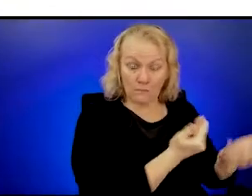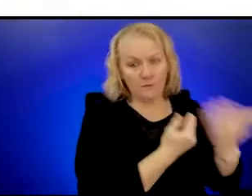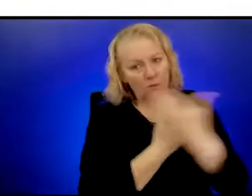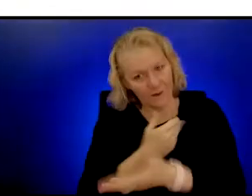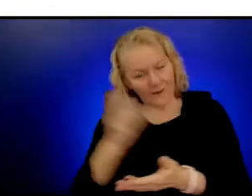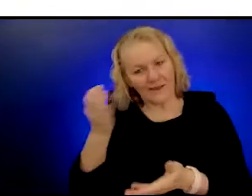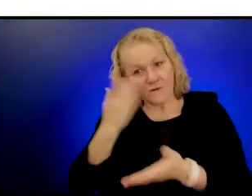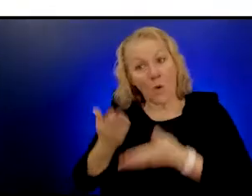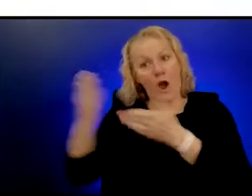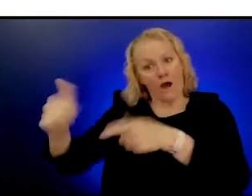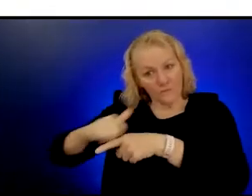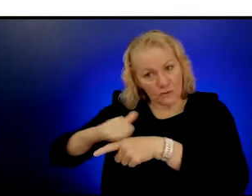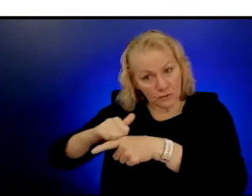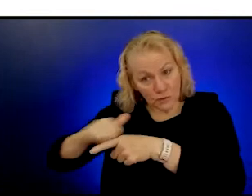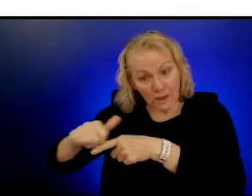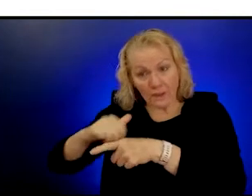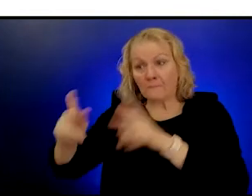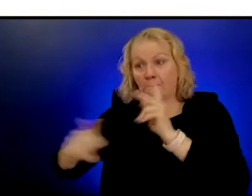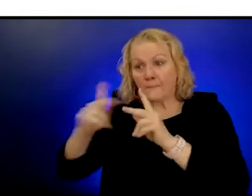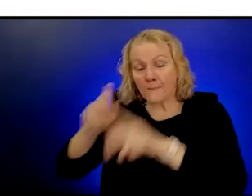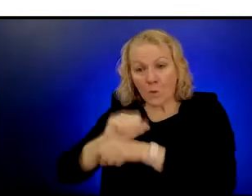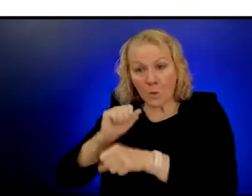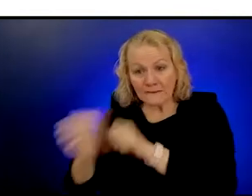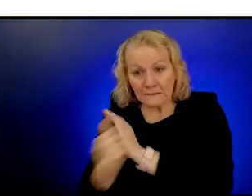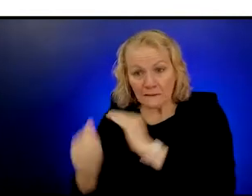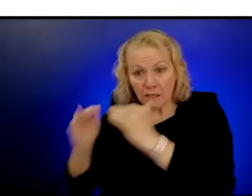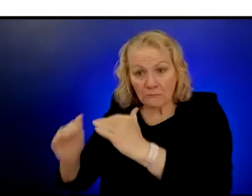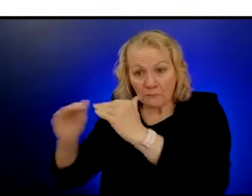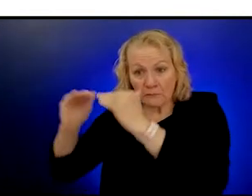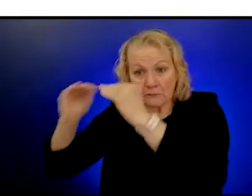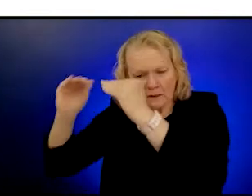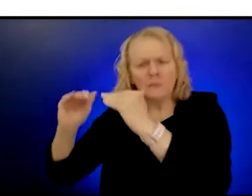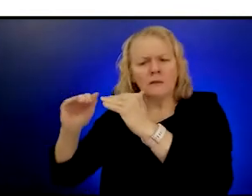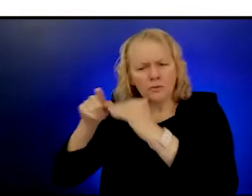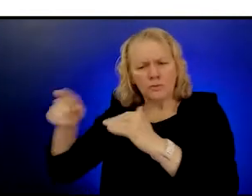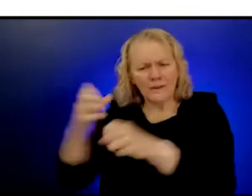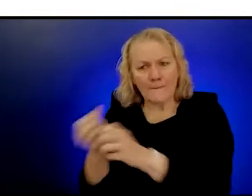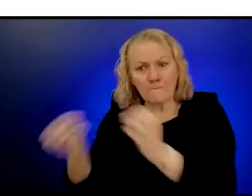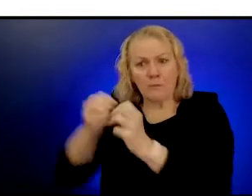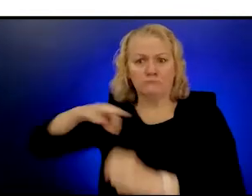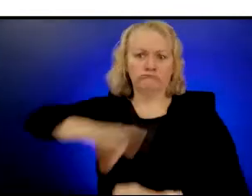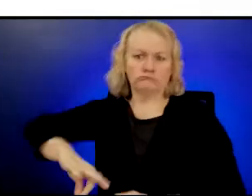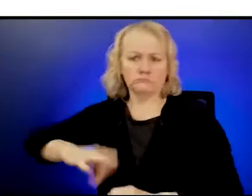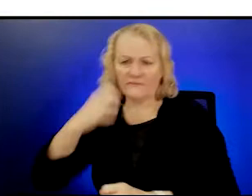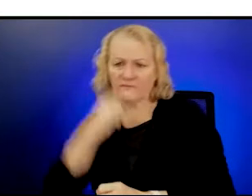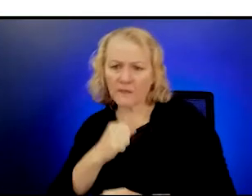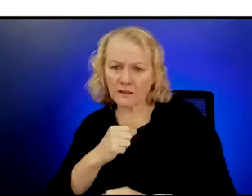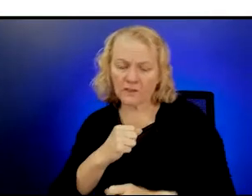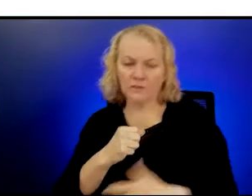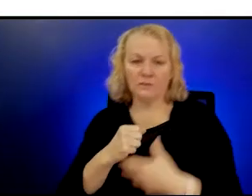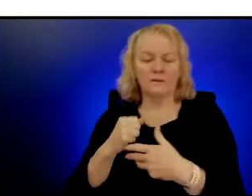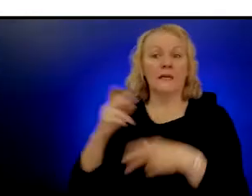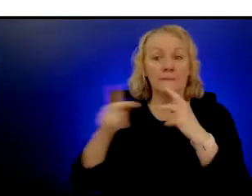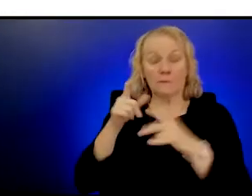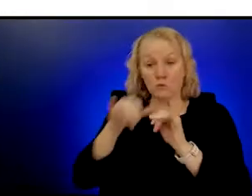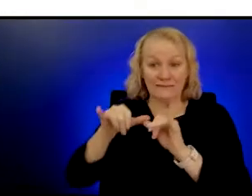offering training programs to employees. You increase employee retention. Employees who work